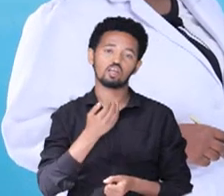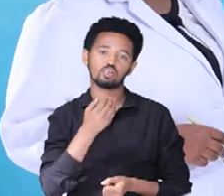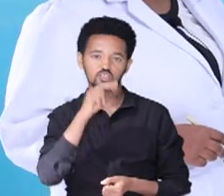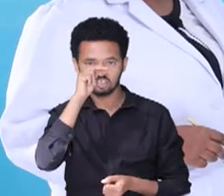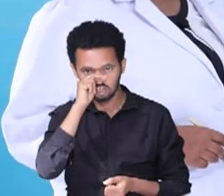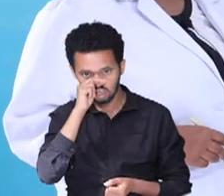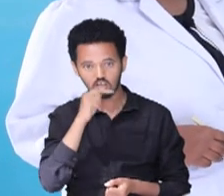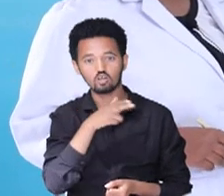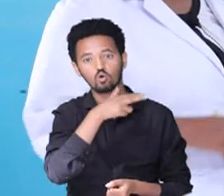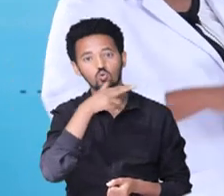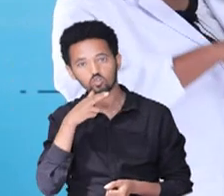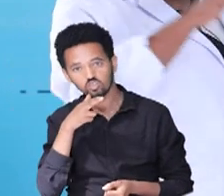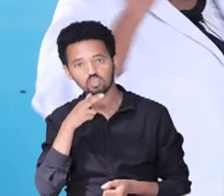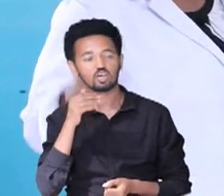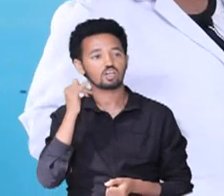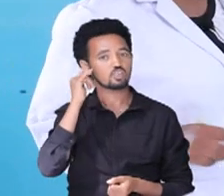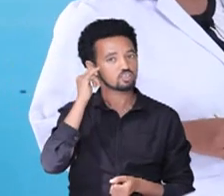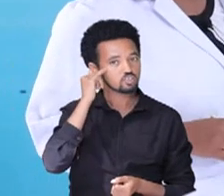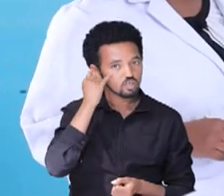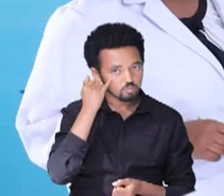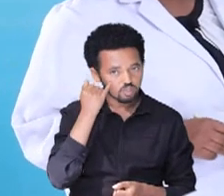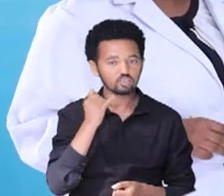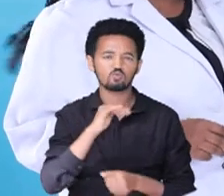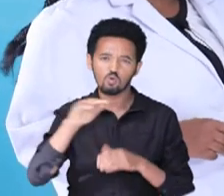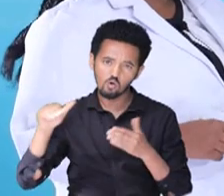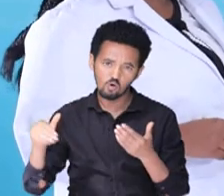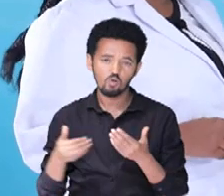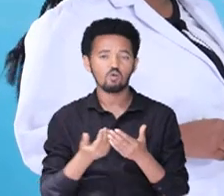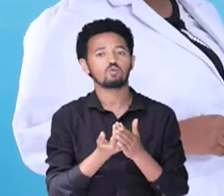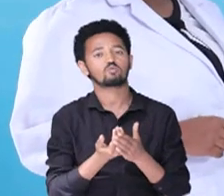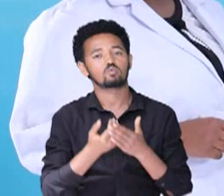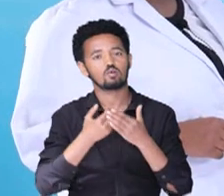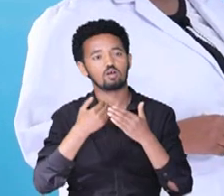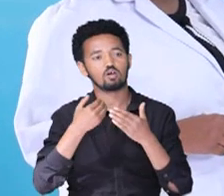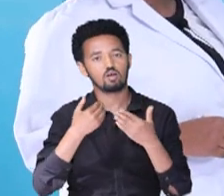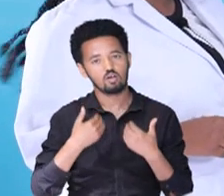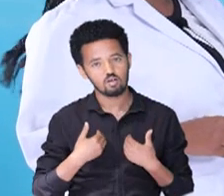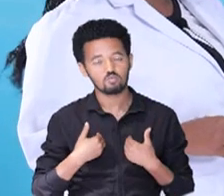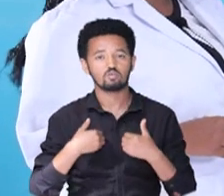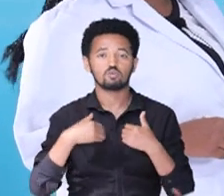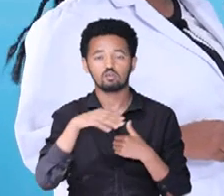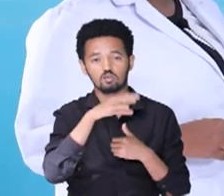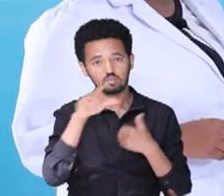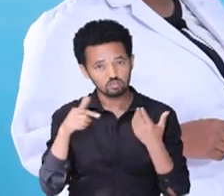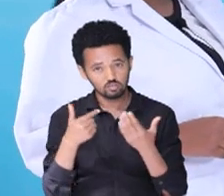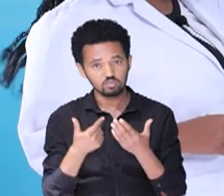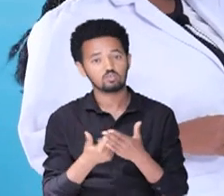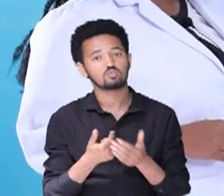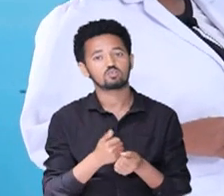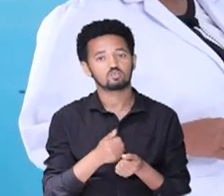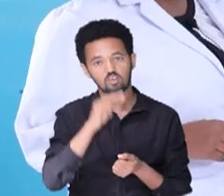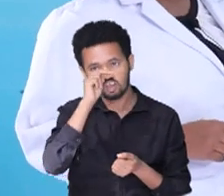Russia, Japan are the most populous country in the world. From Africa, the most populous country,